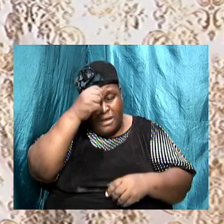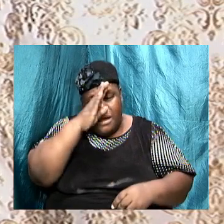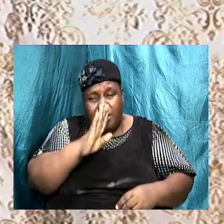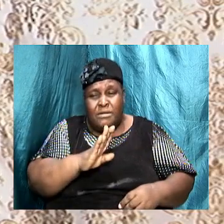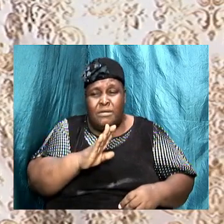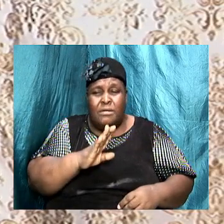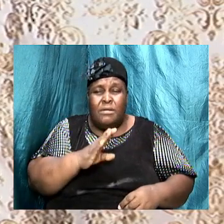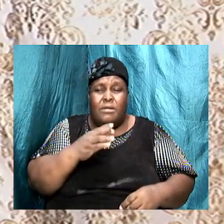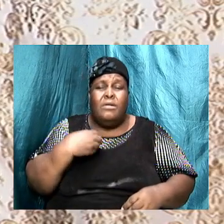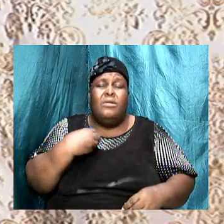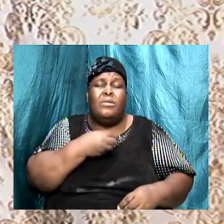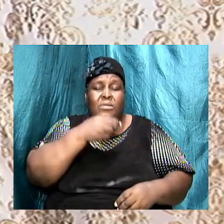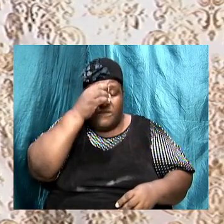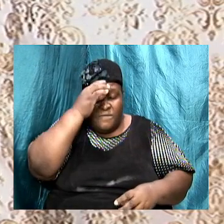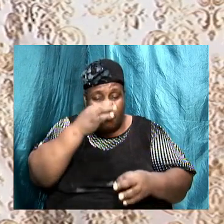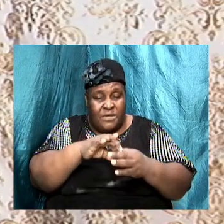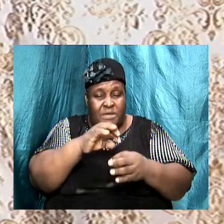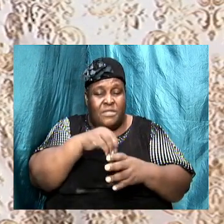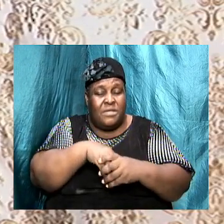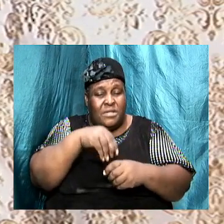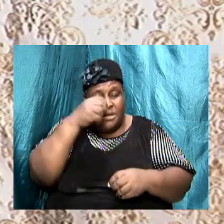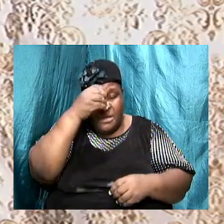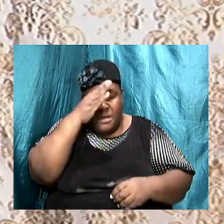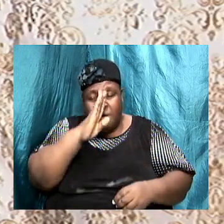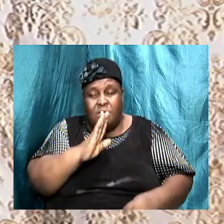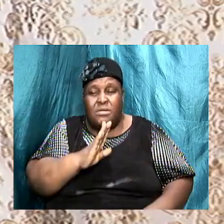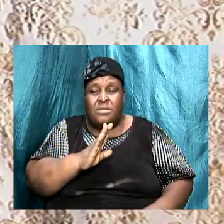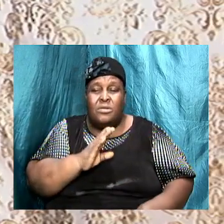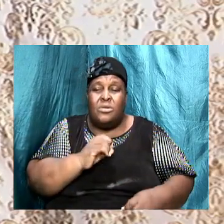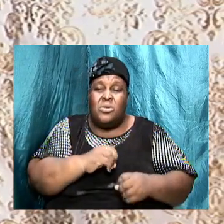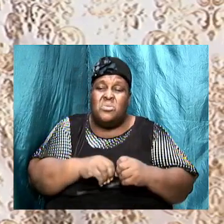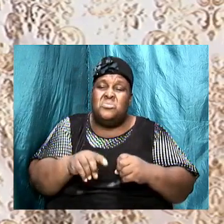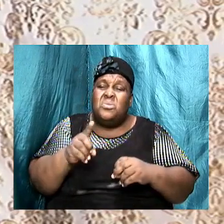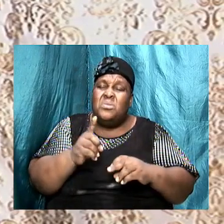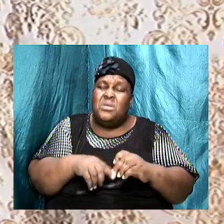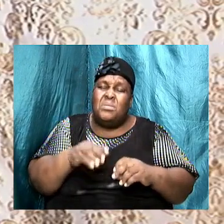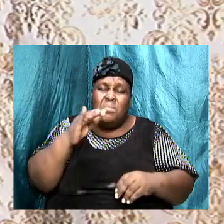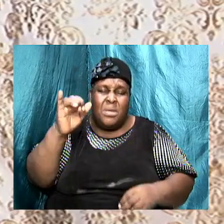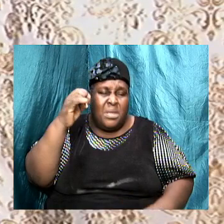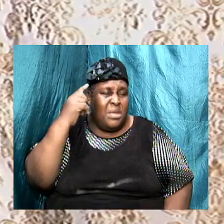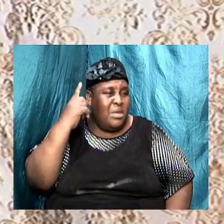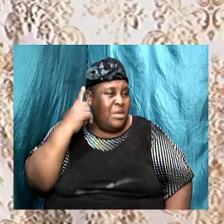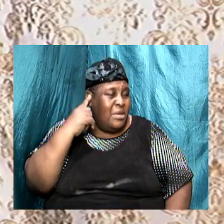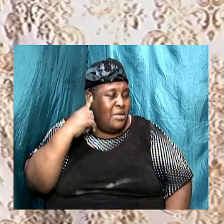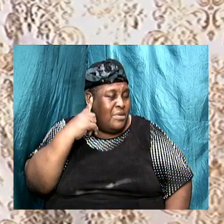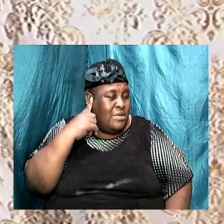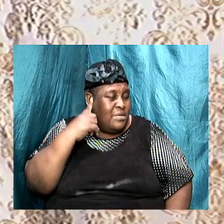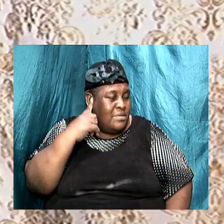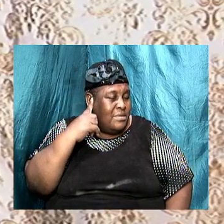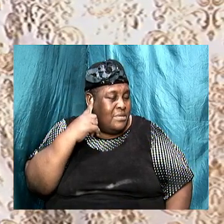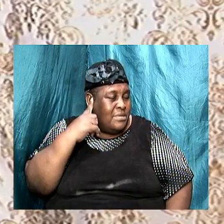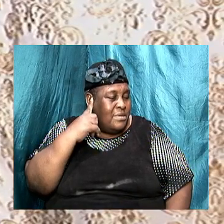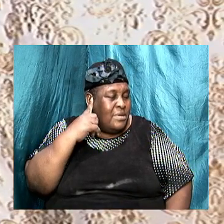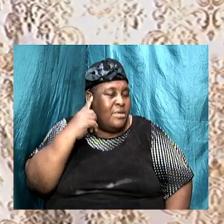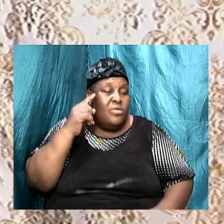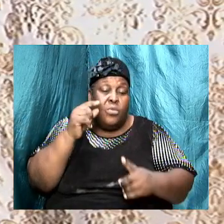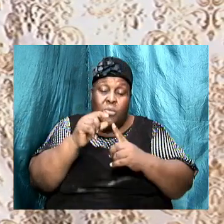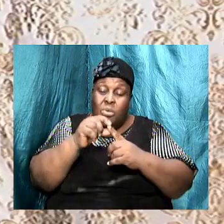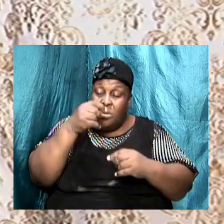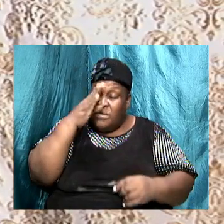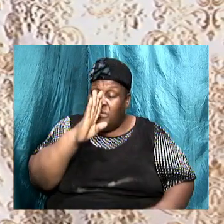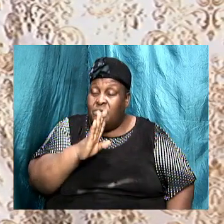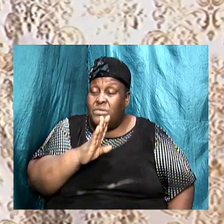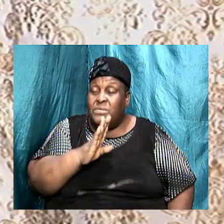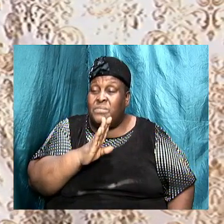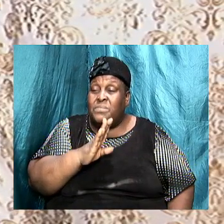or our faith in God. So then it is by hearing the word of